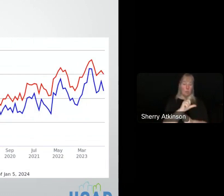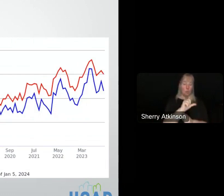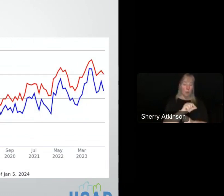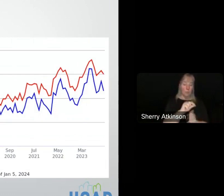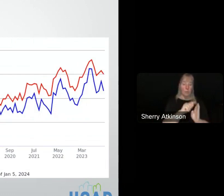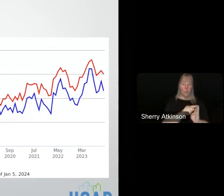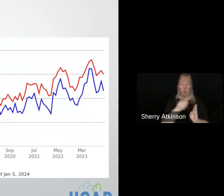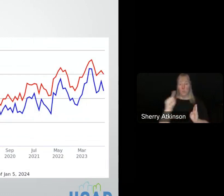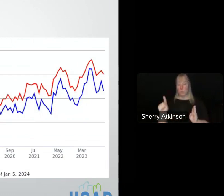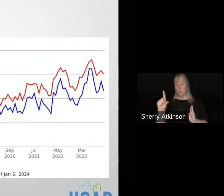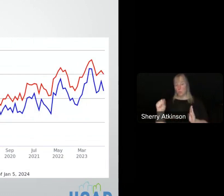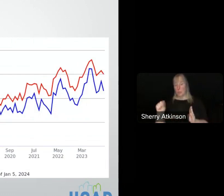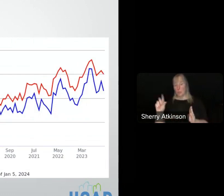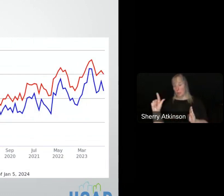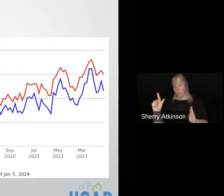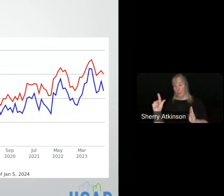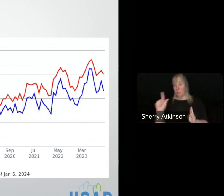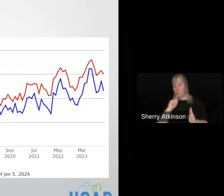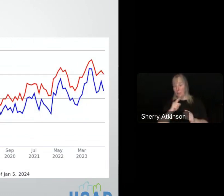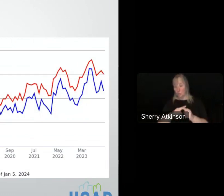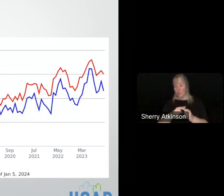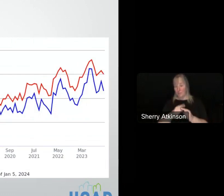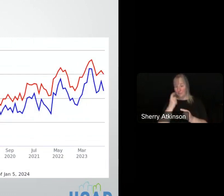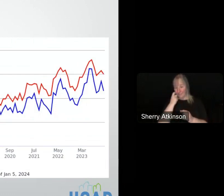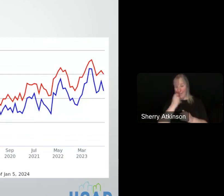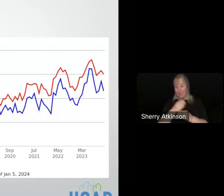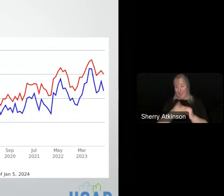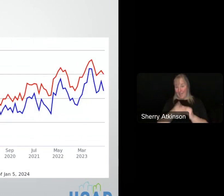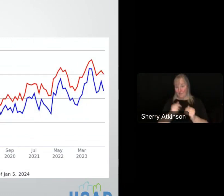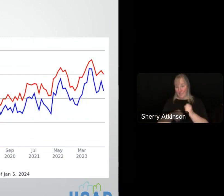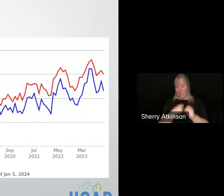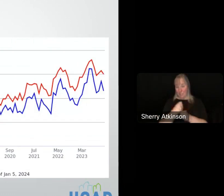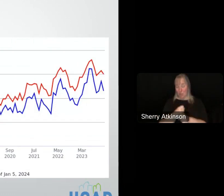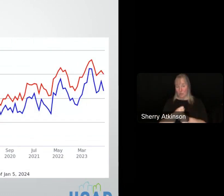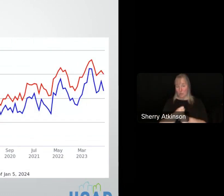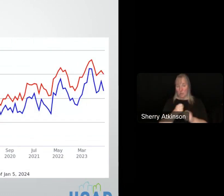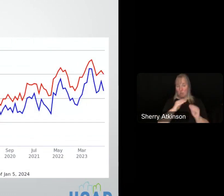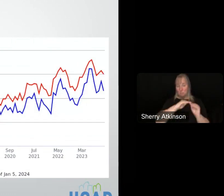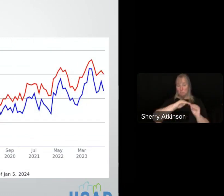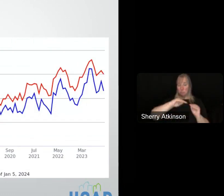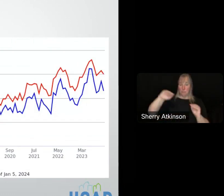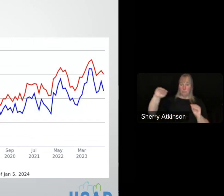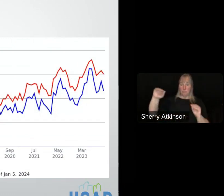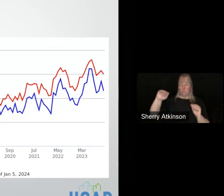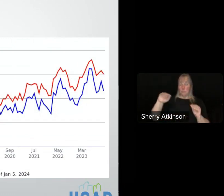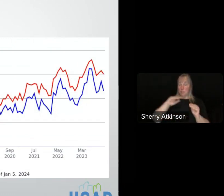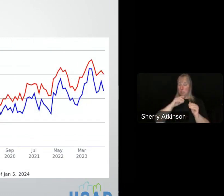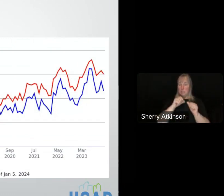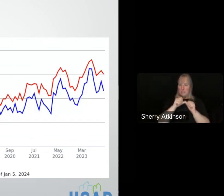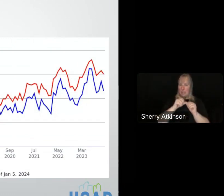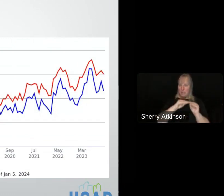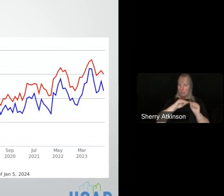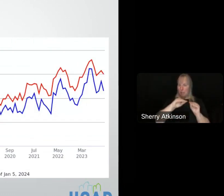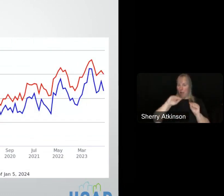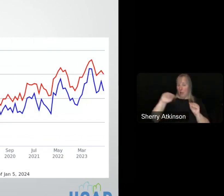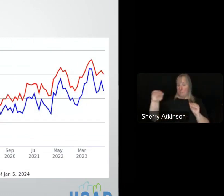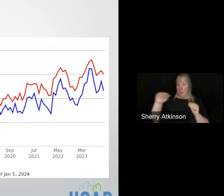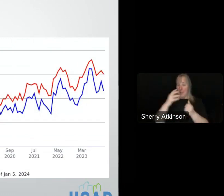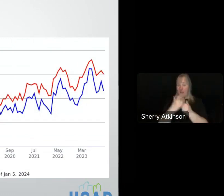to the end of this year, is pretty much holding steady. It's a steady climb every year, which is